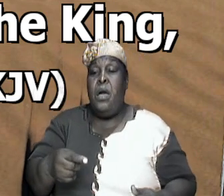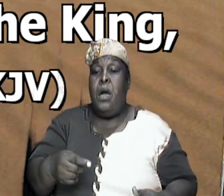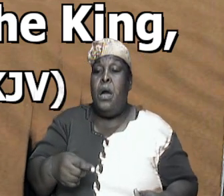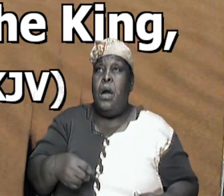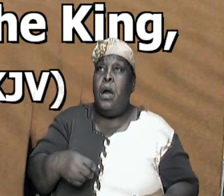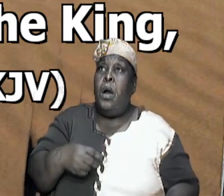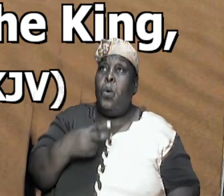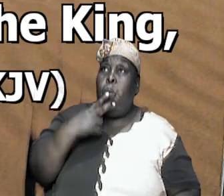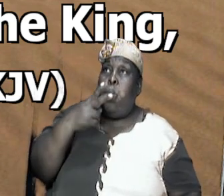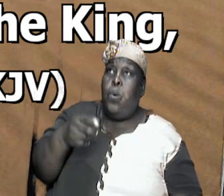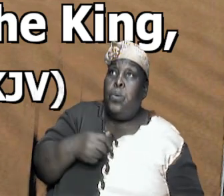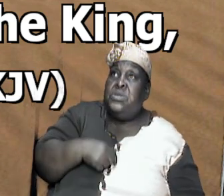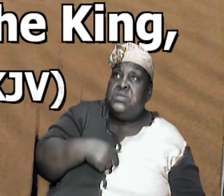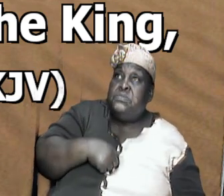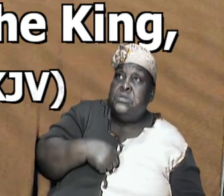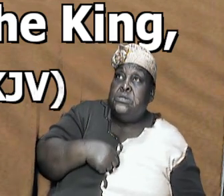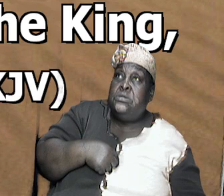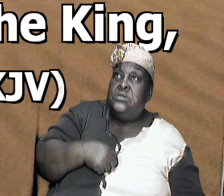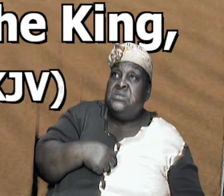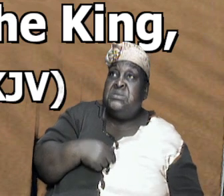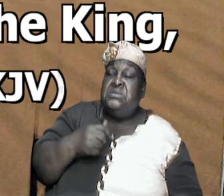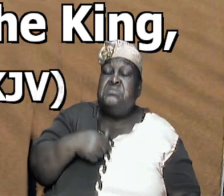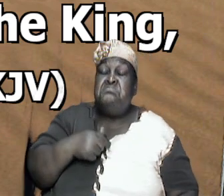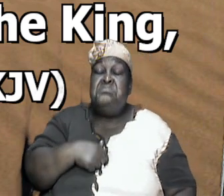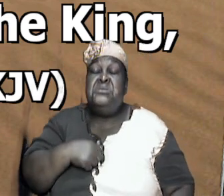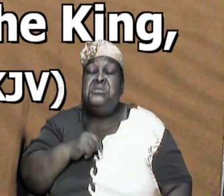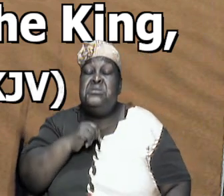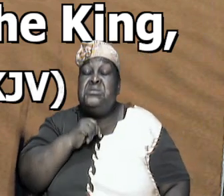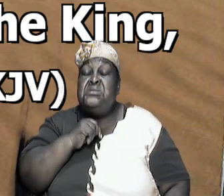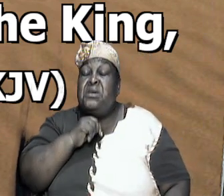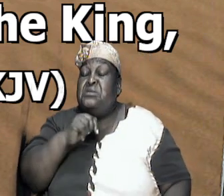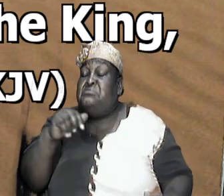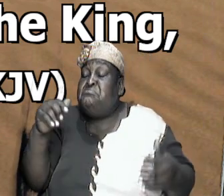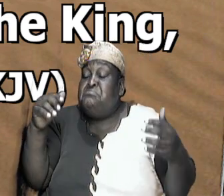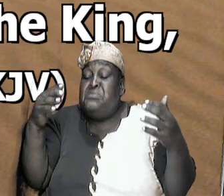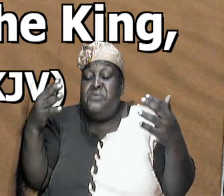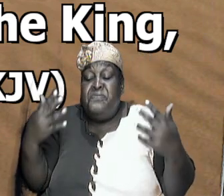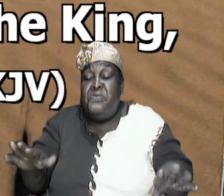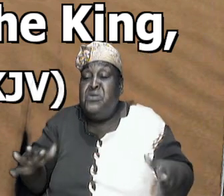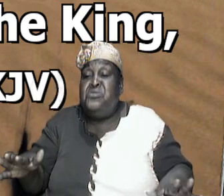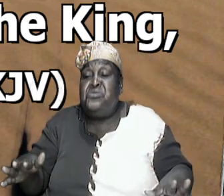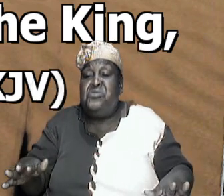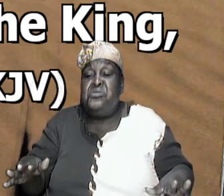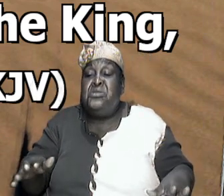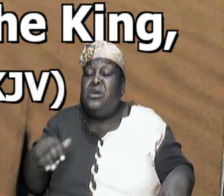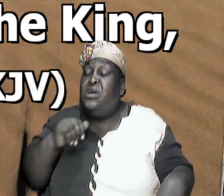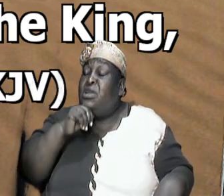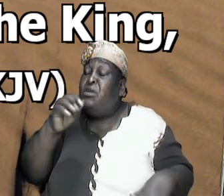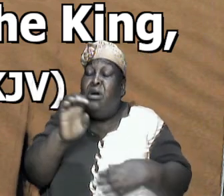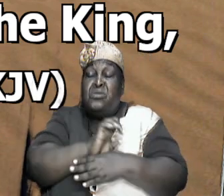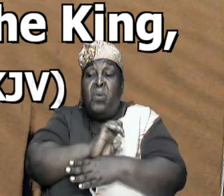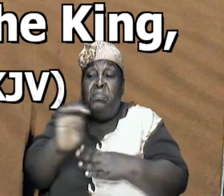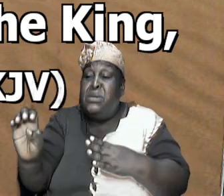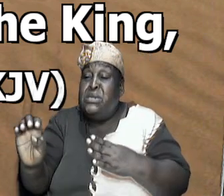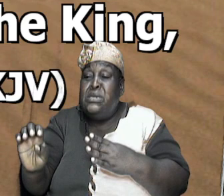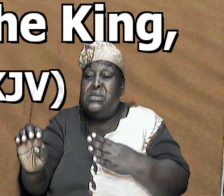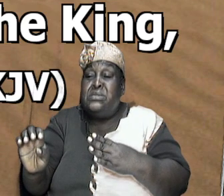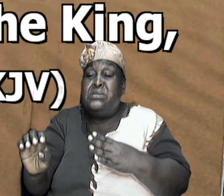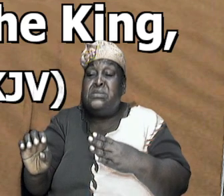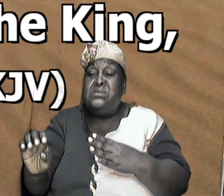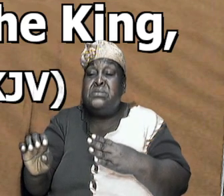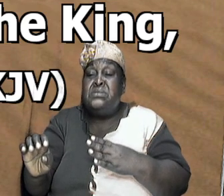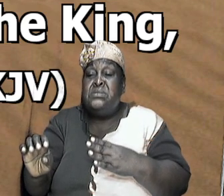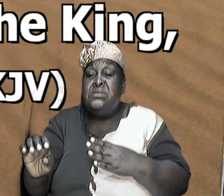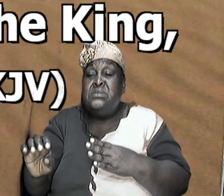me, for I am undone. I'm incomplete. Just breaking down the